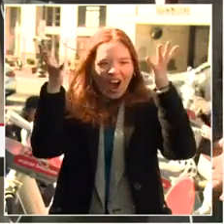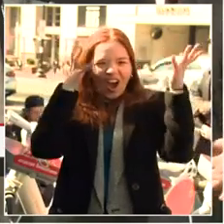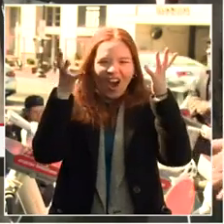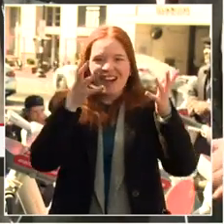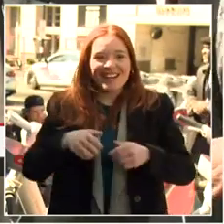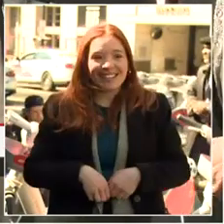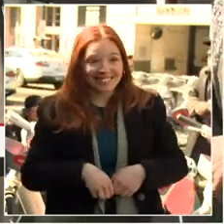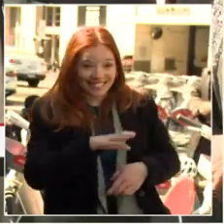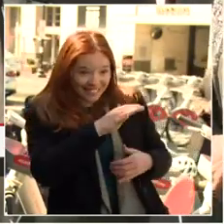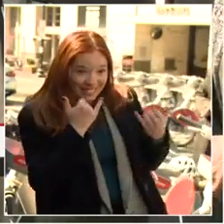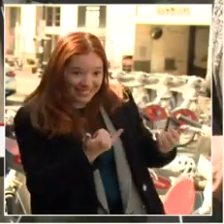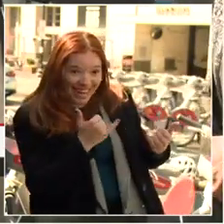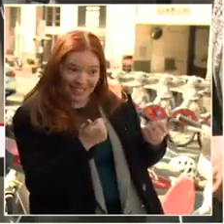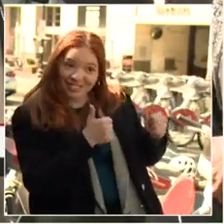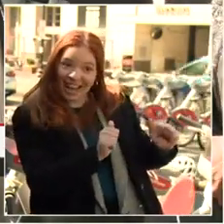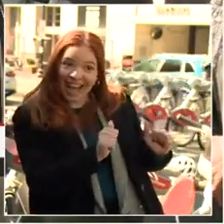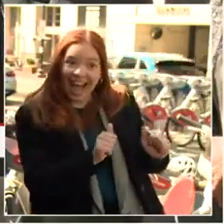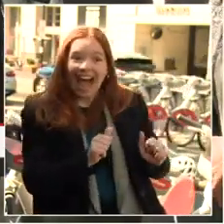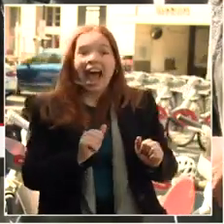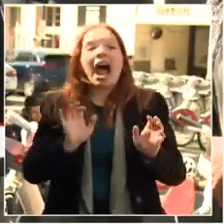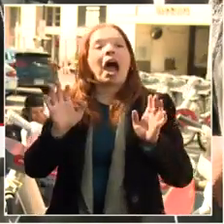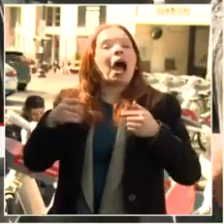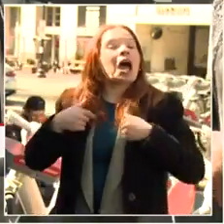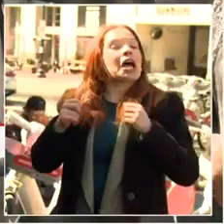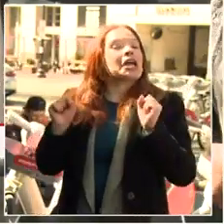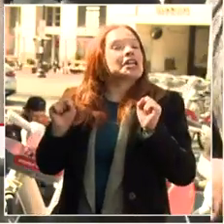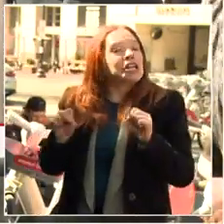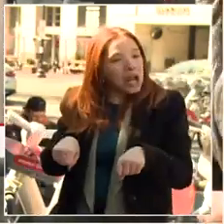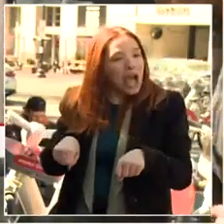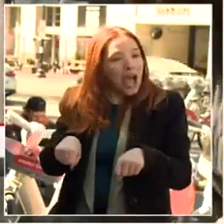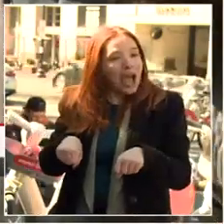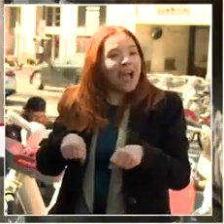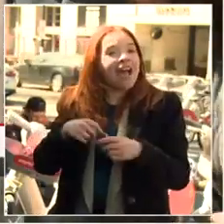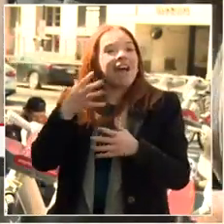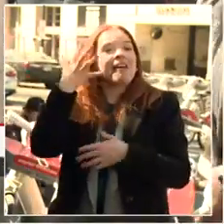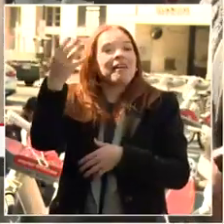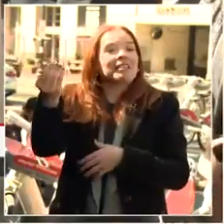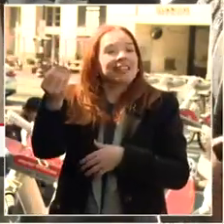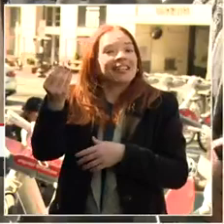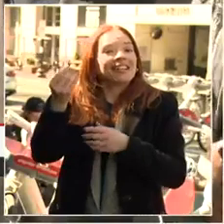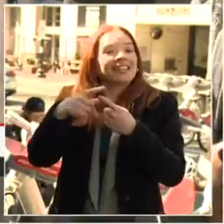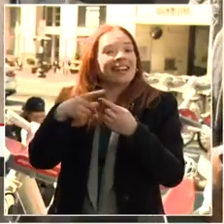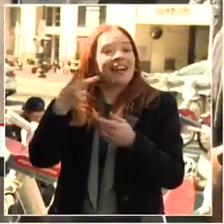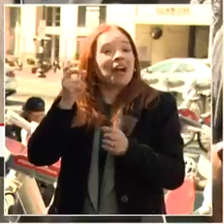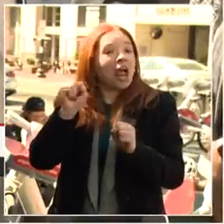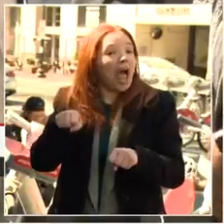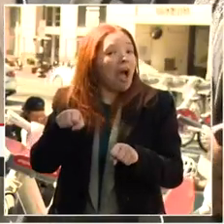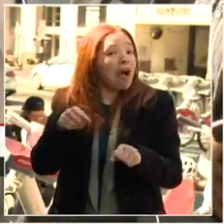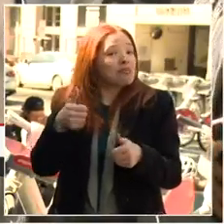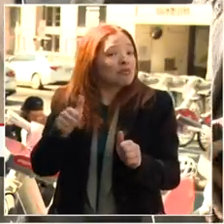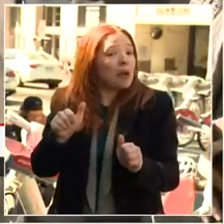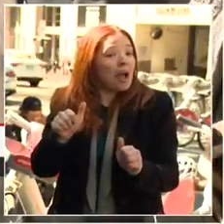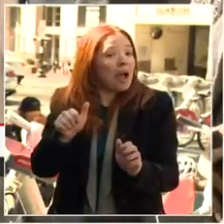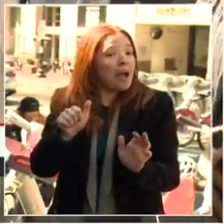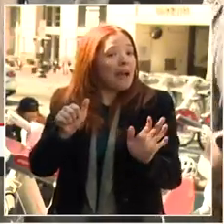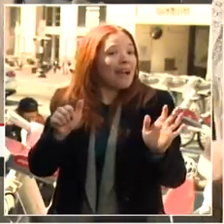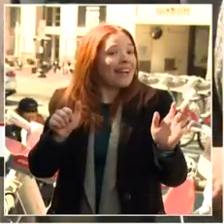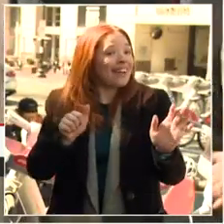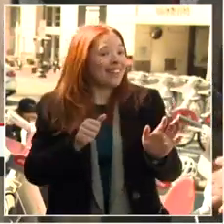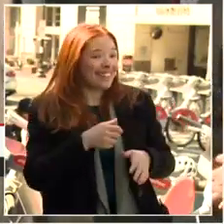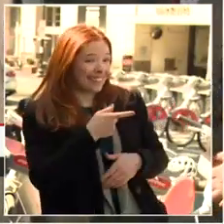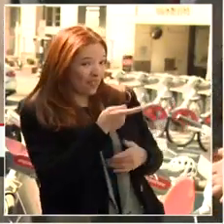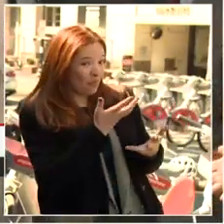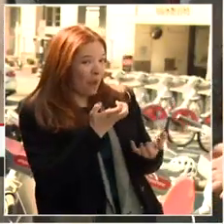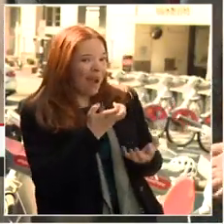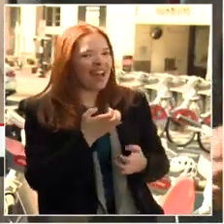Right now? I could ride away right now. I could, Tom. You may want to. I